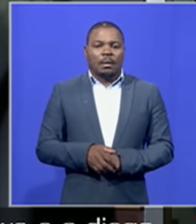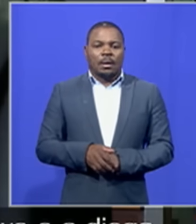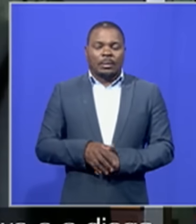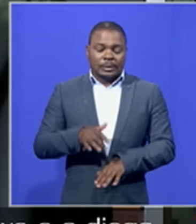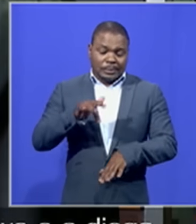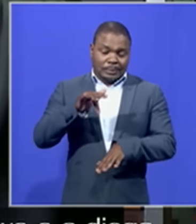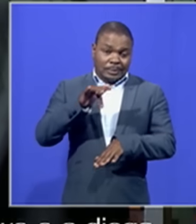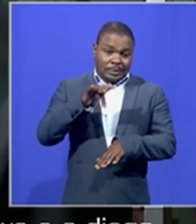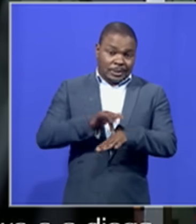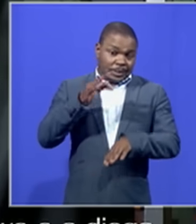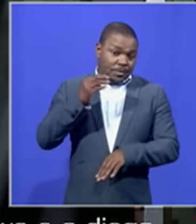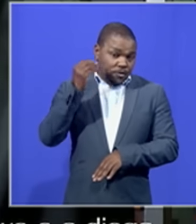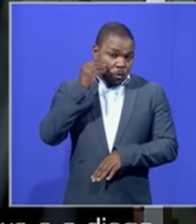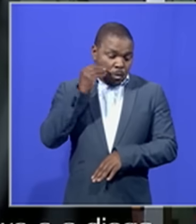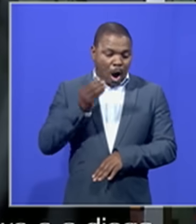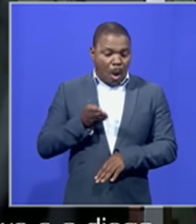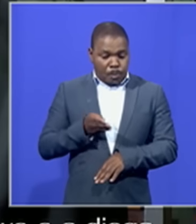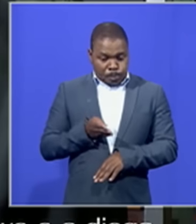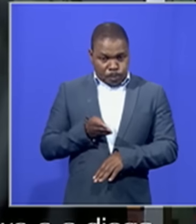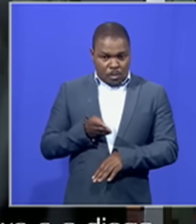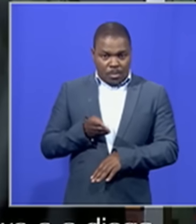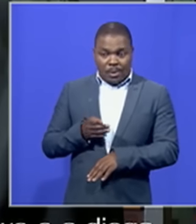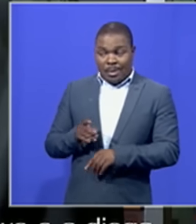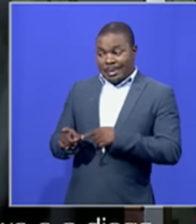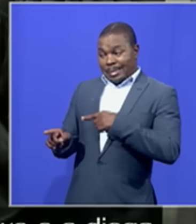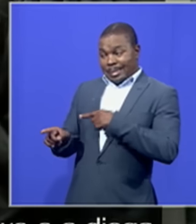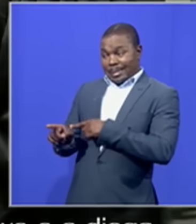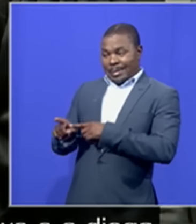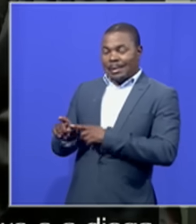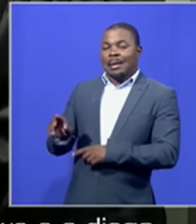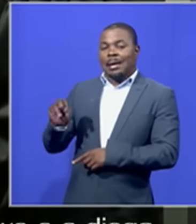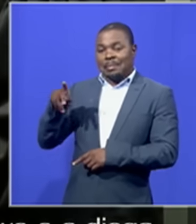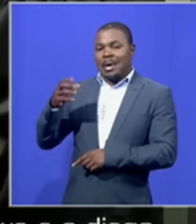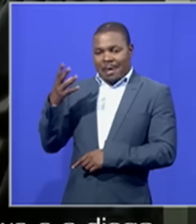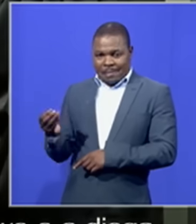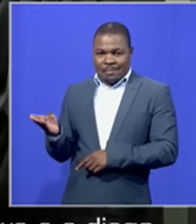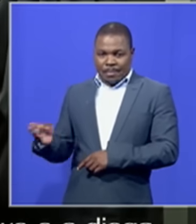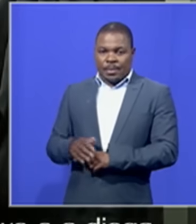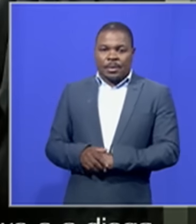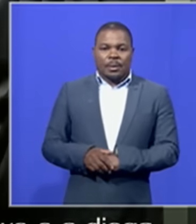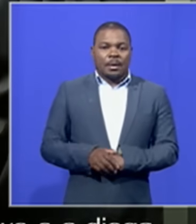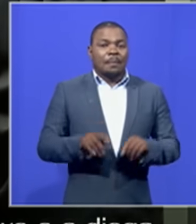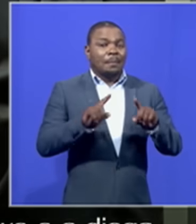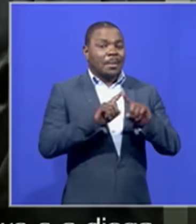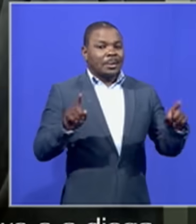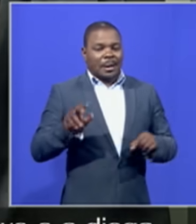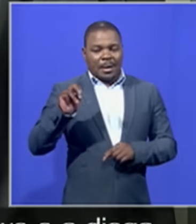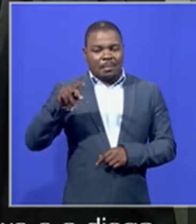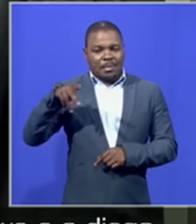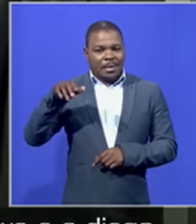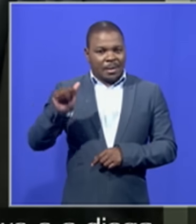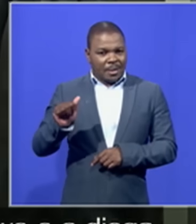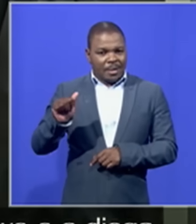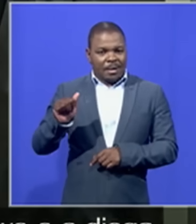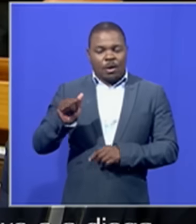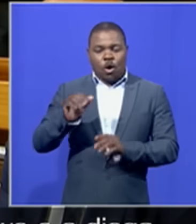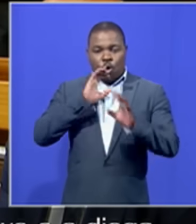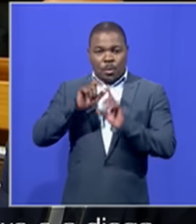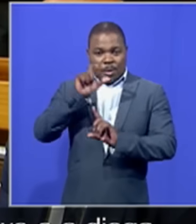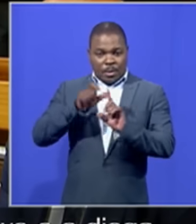sensitive information which the state is in possession of. E fela go ya ka seboleledi sa NPA provinseng ya